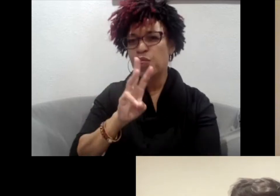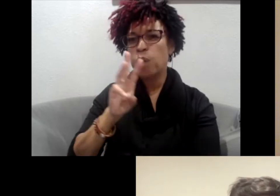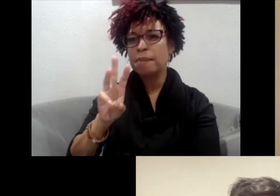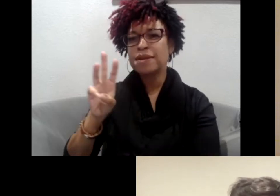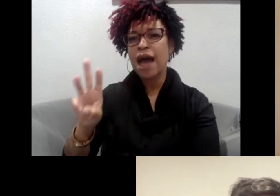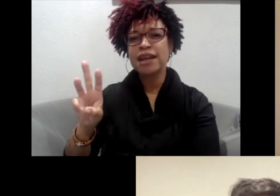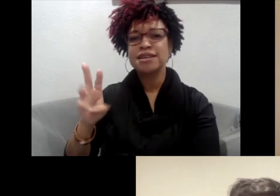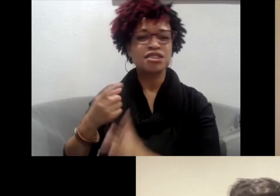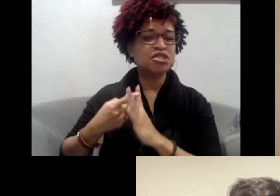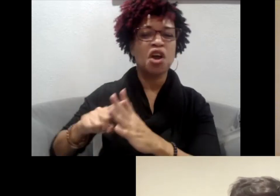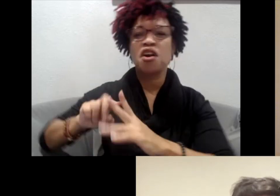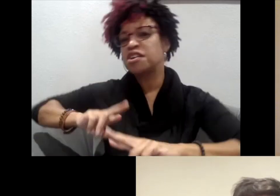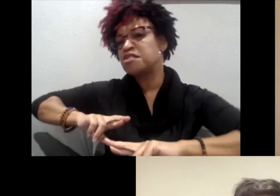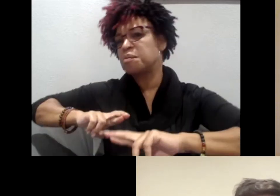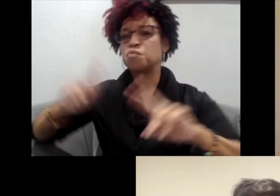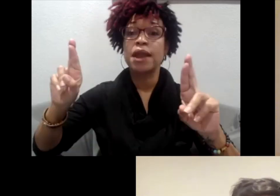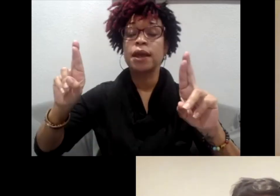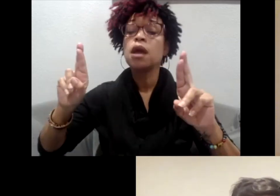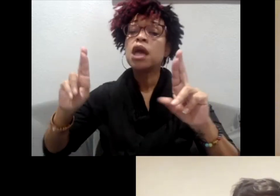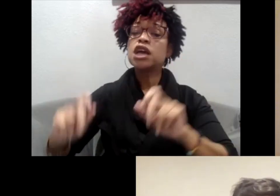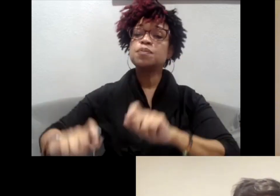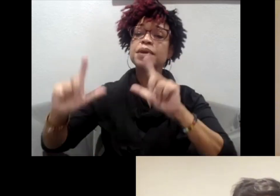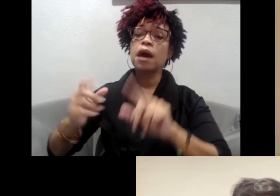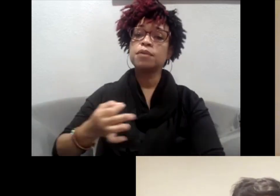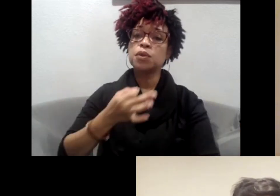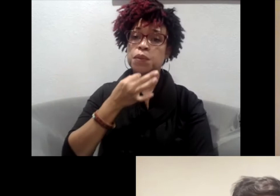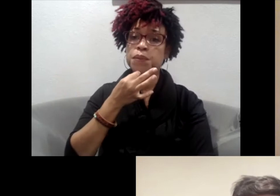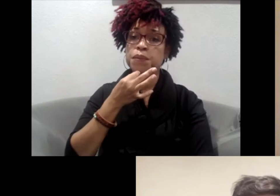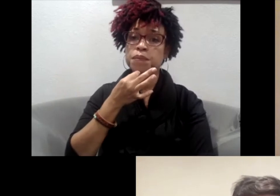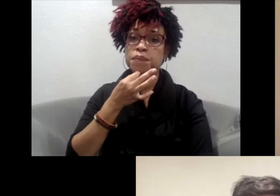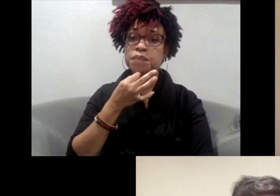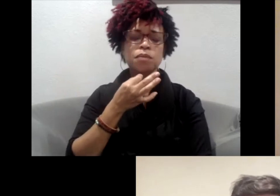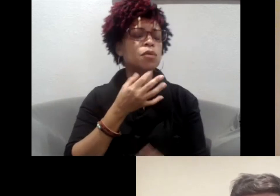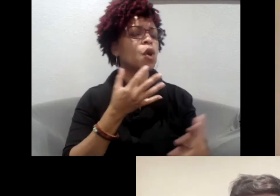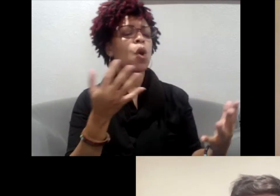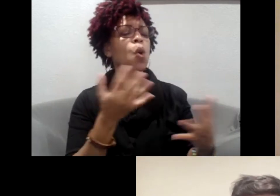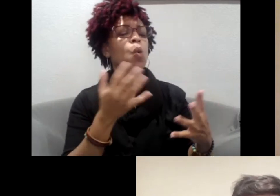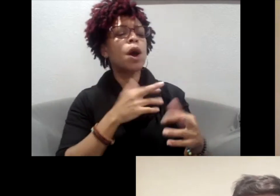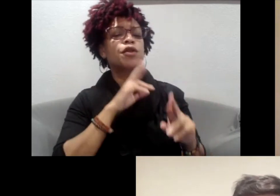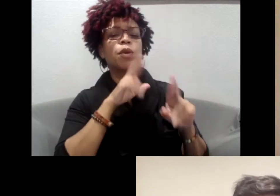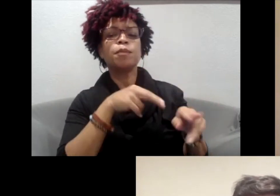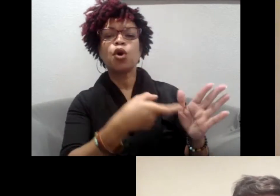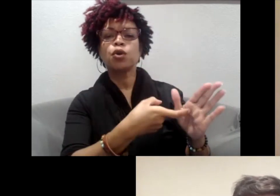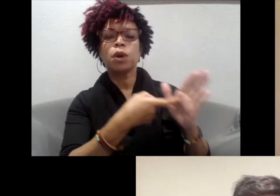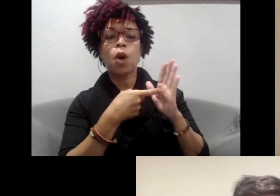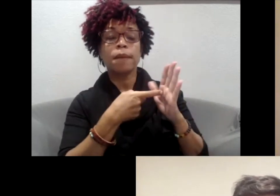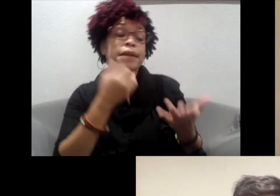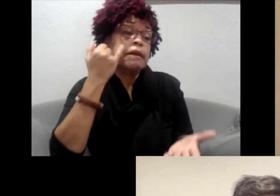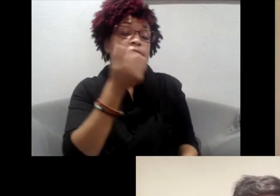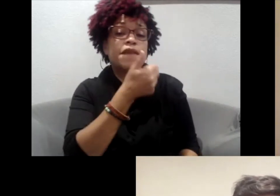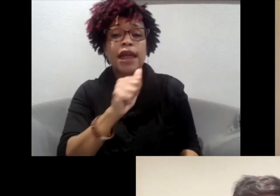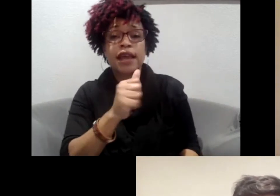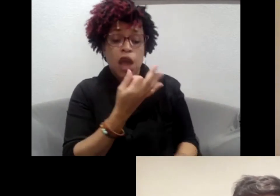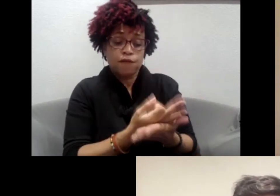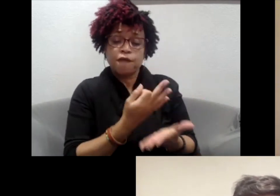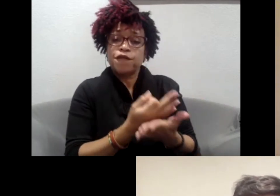go. So it should be up soon enough. What are the reporting requirements, if any, for raising funds